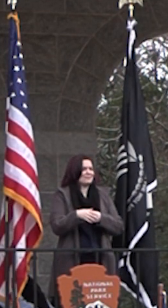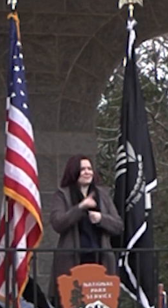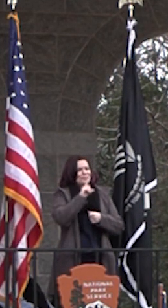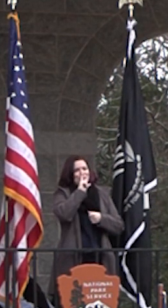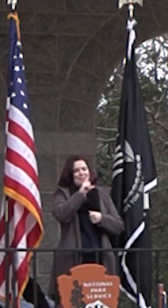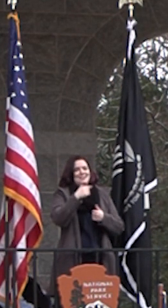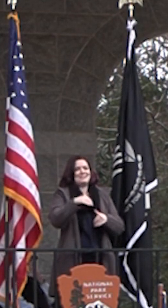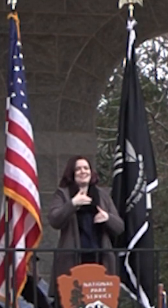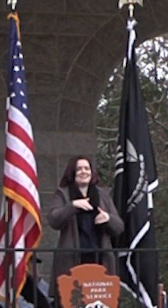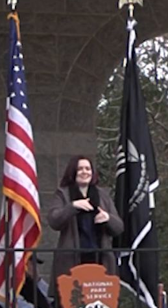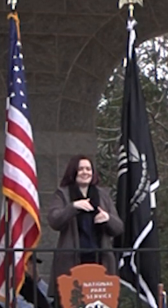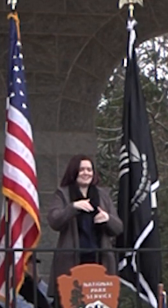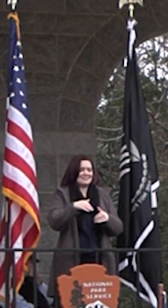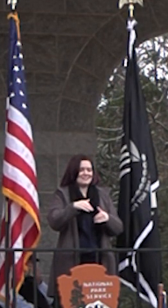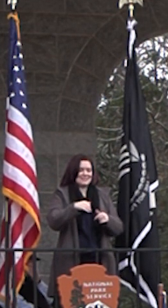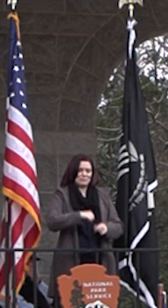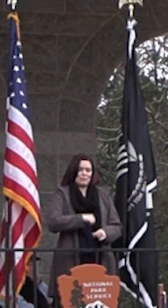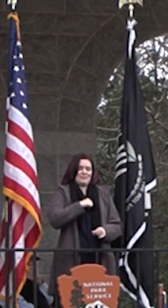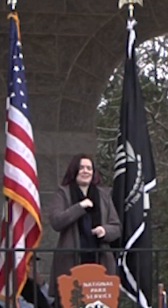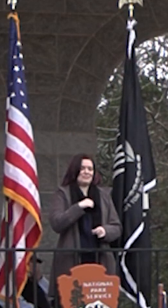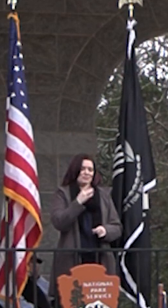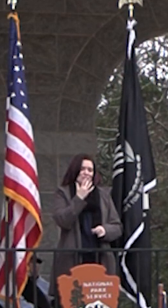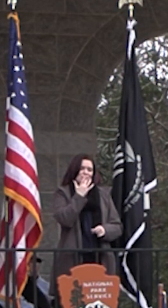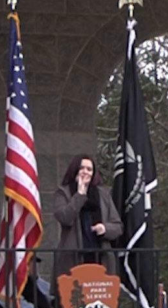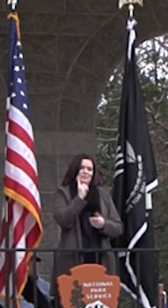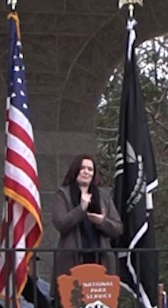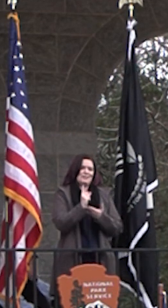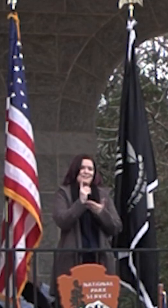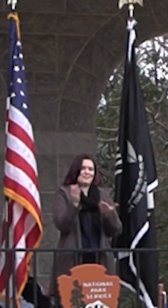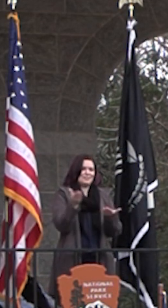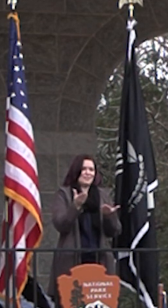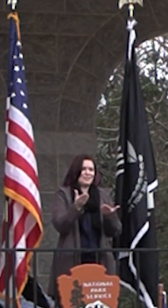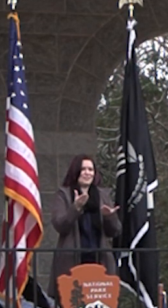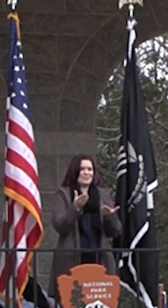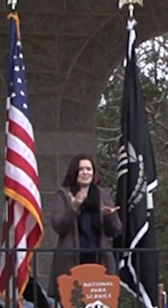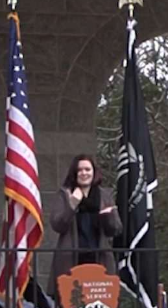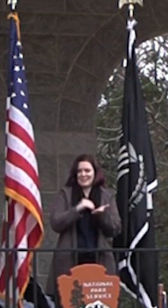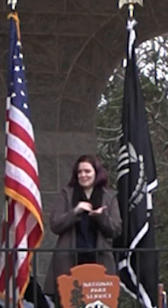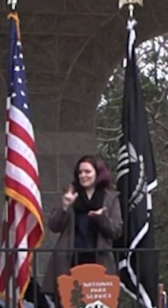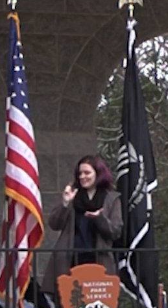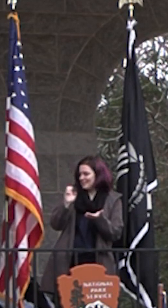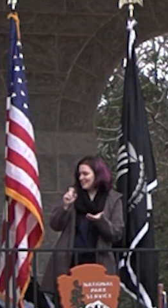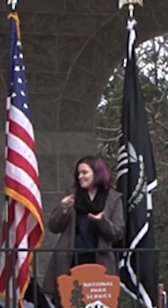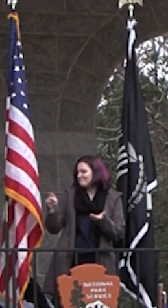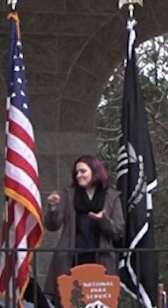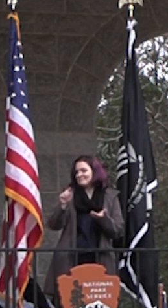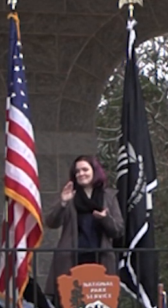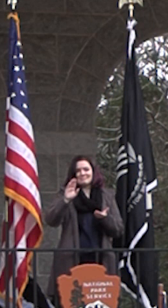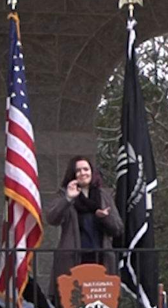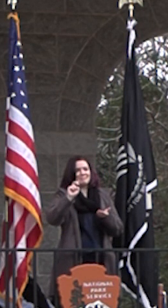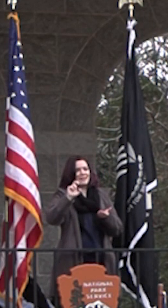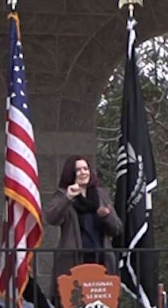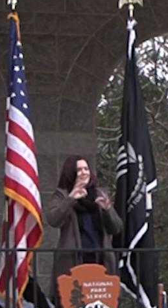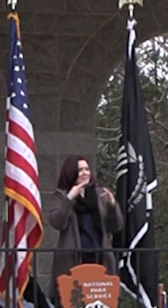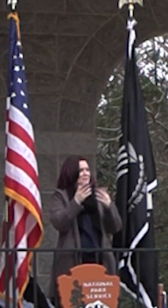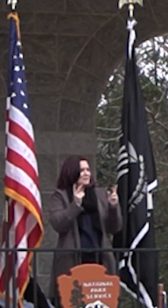and an honor to be here once again with Lee and all the Bennett folks and your families to do kind